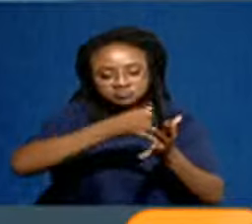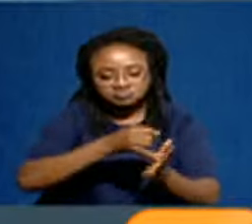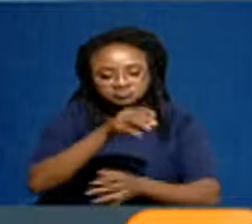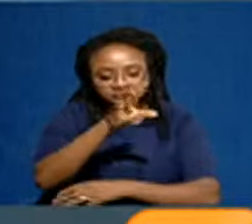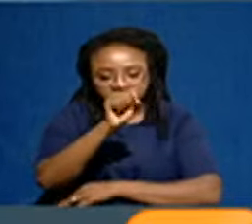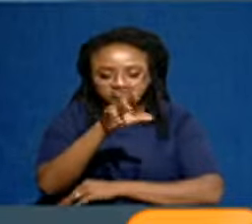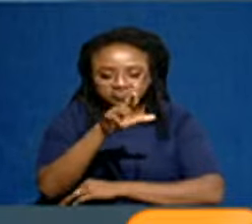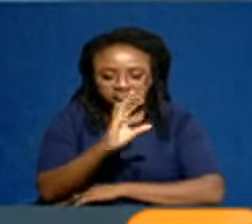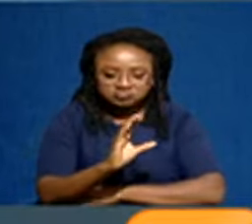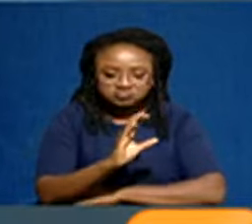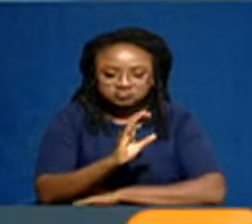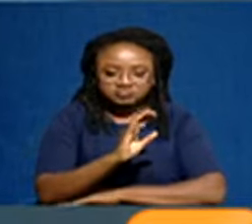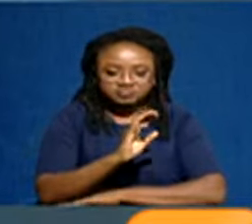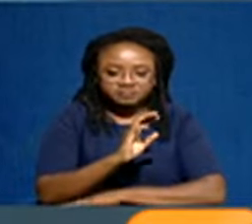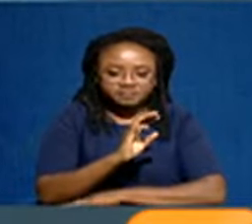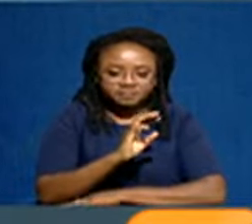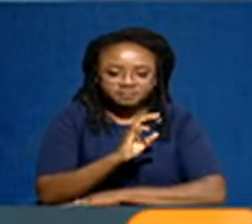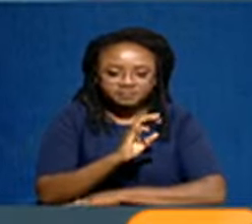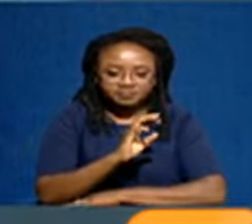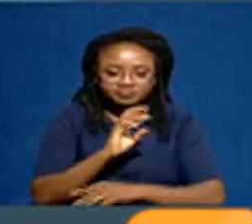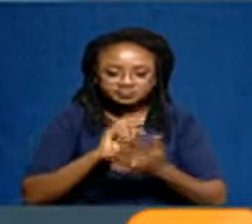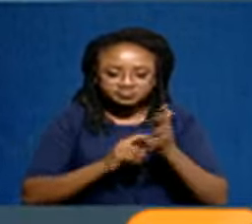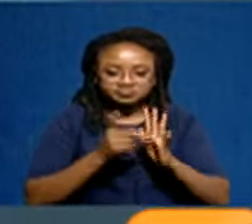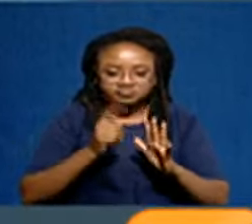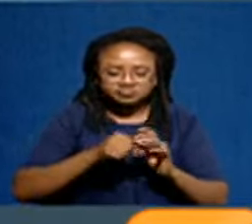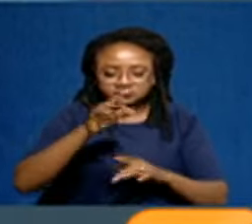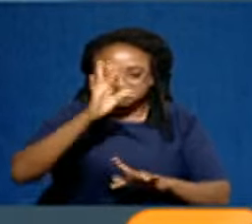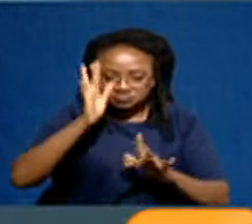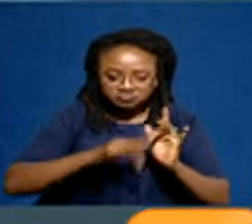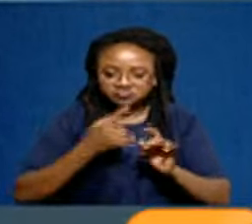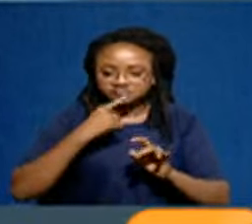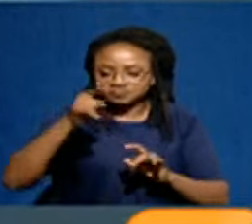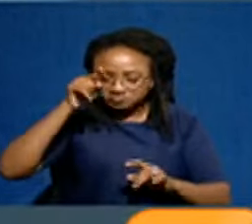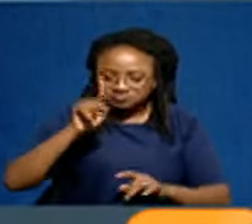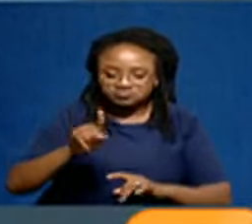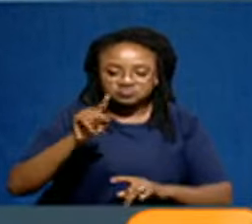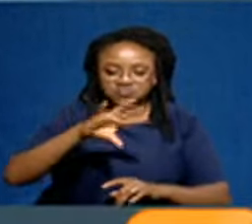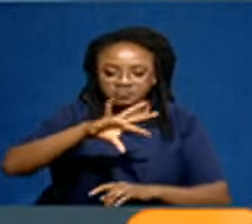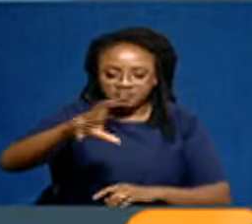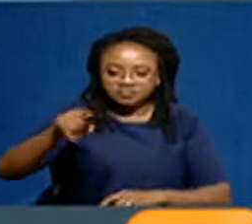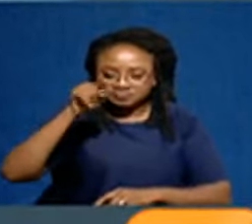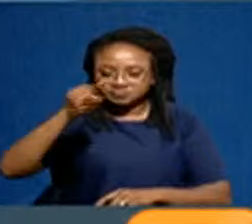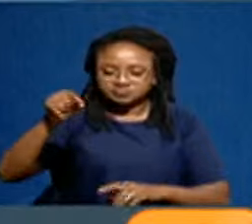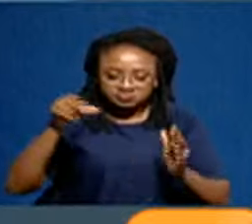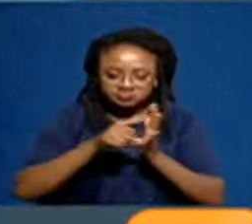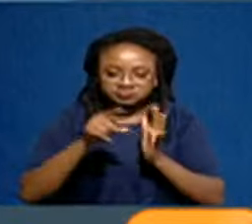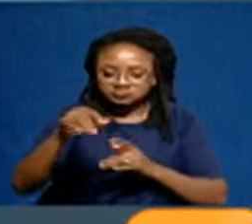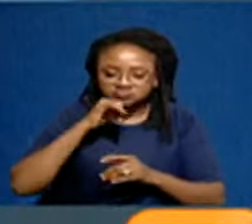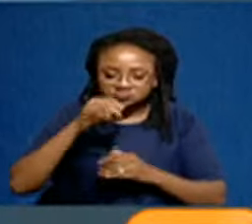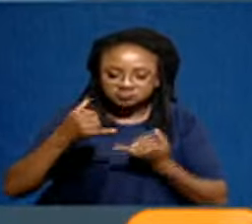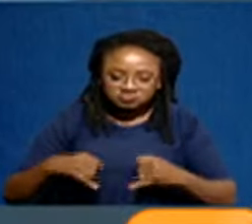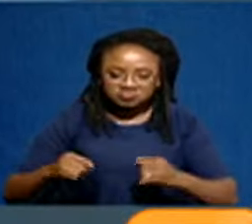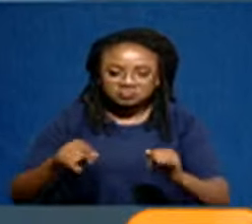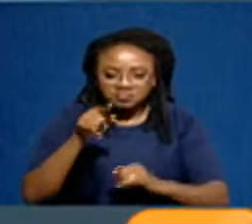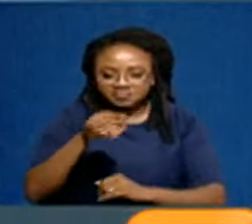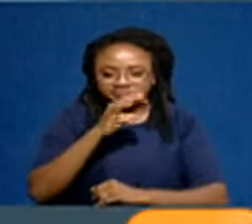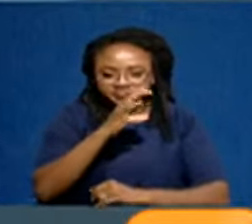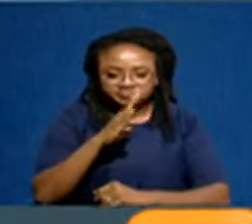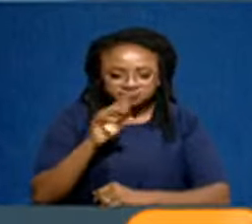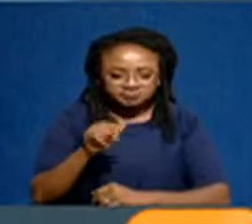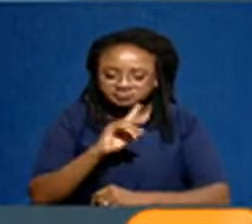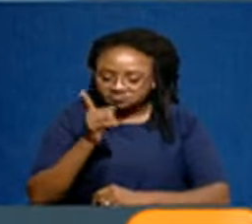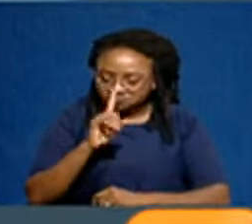And therefore, you cannot pin down one particular county on the issue of CBA and say you are not implementing the CBA. By the way, on